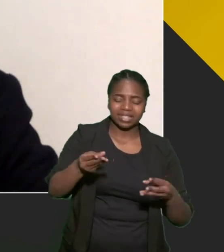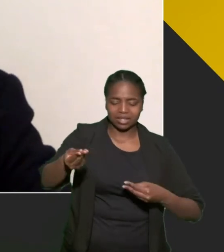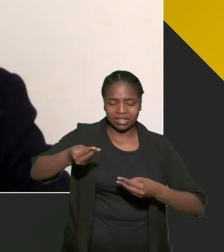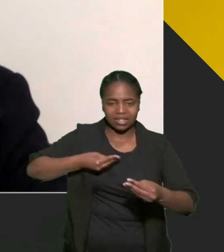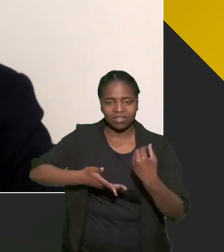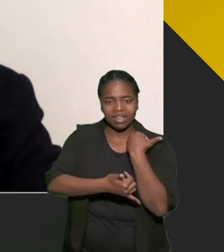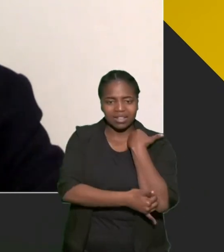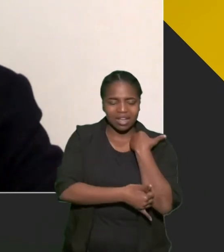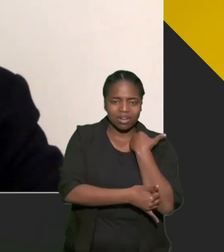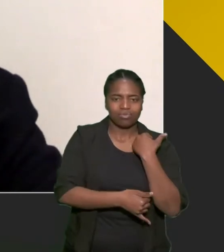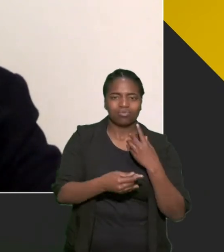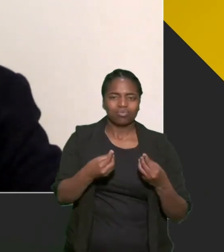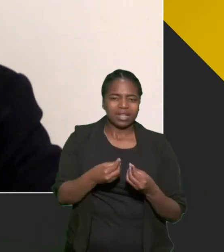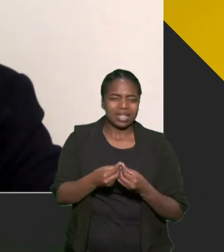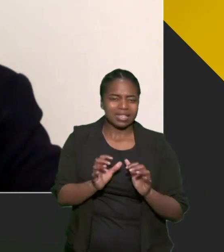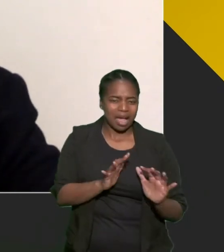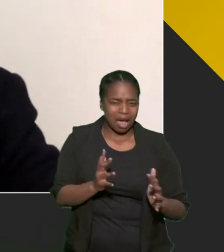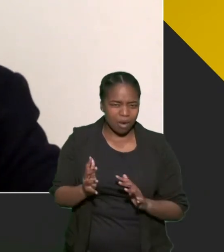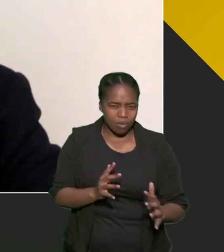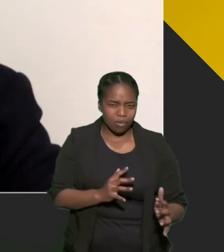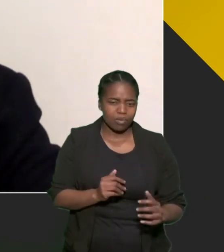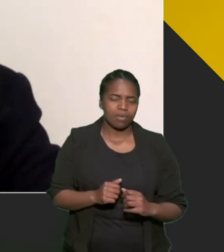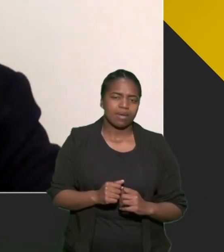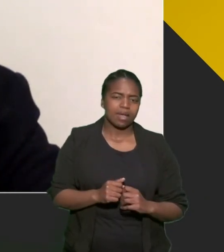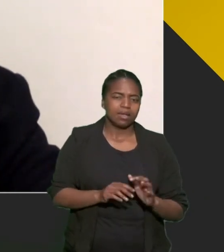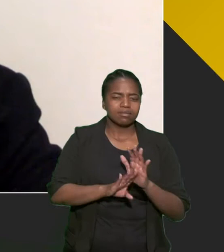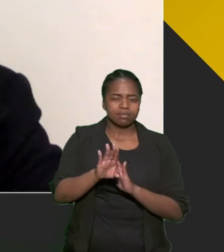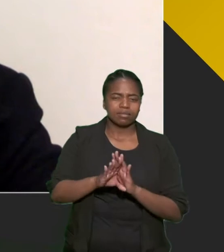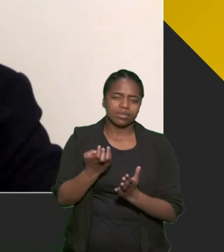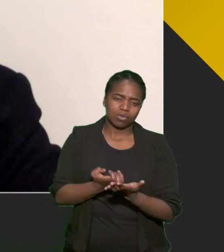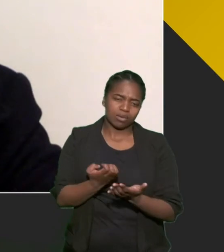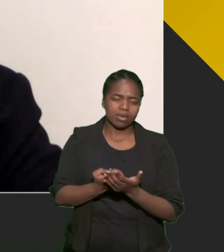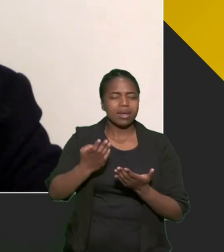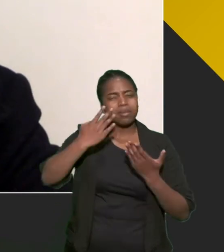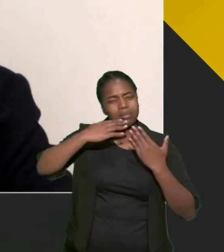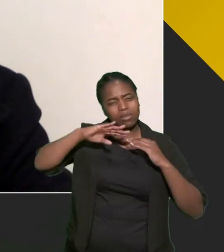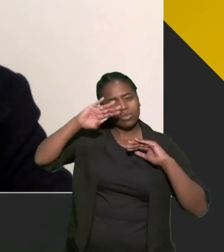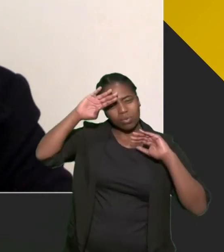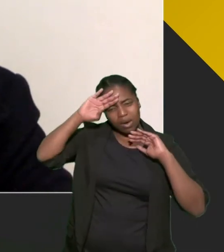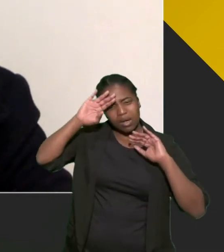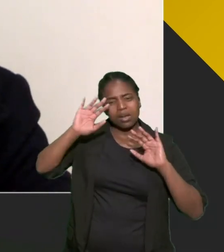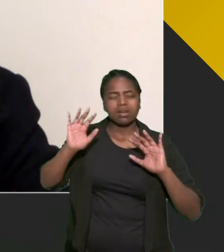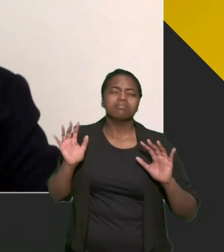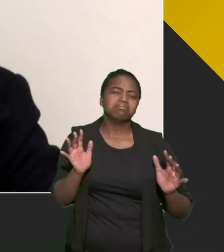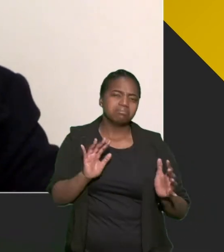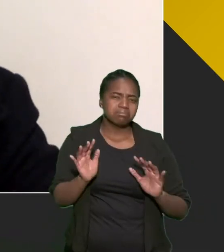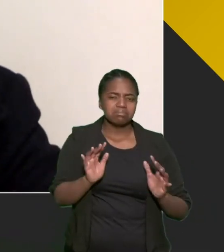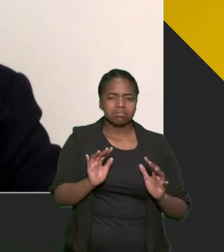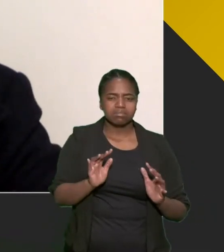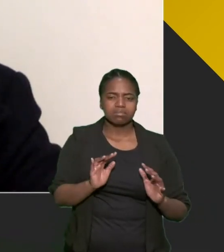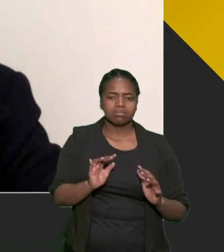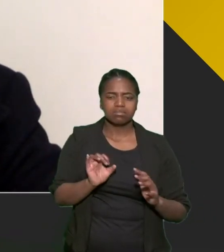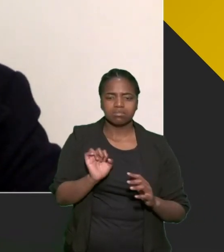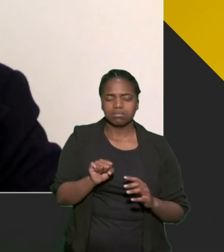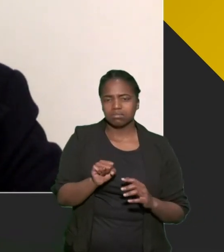in order to then operate and stimulate the economy? So I think Botswana is coming up to now adapting